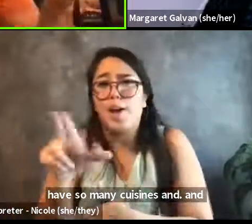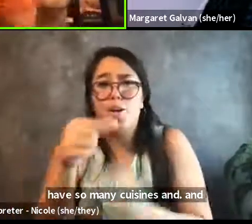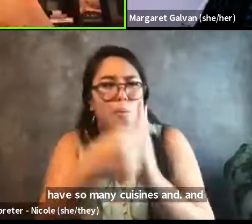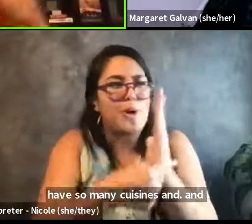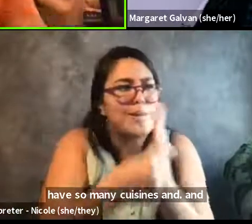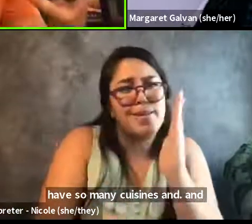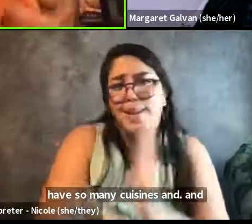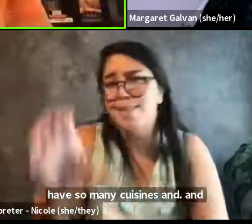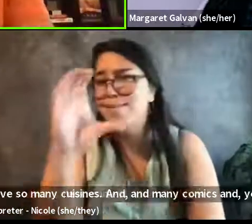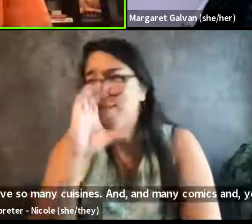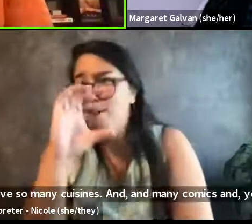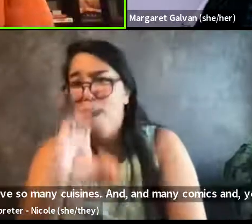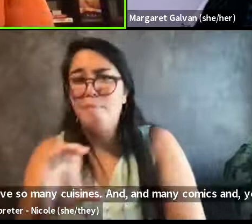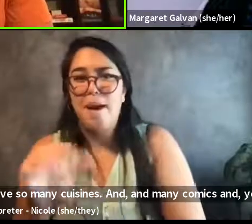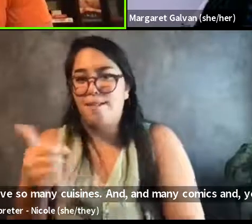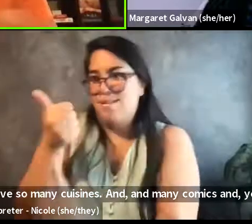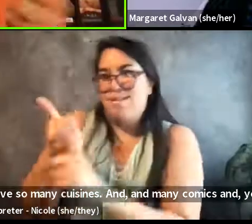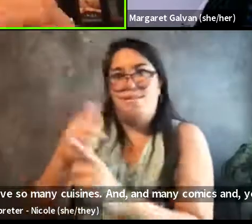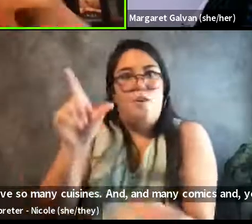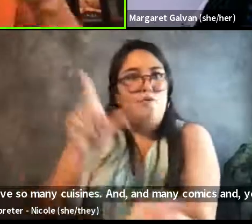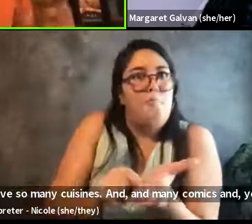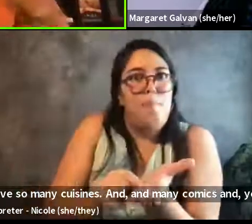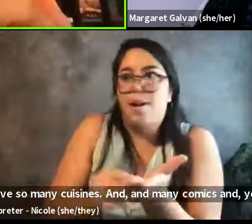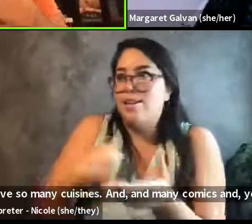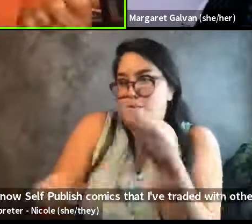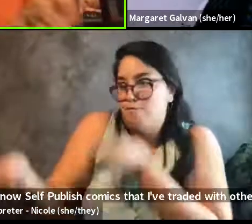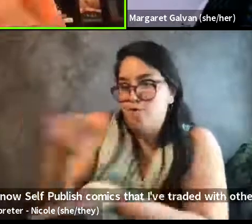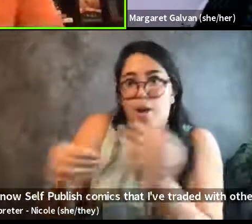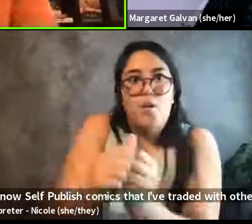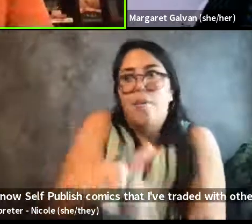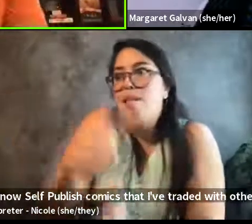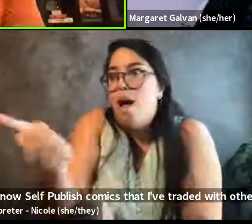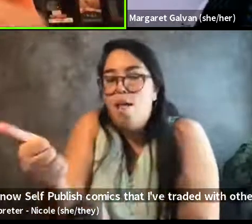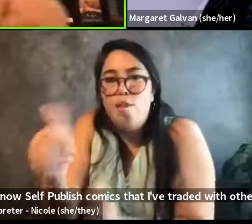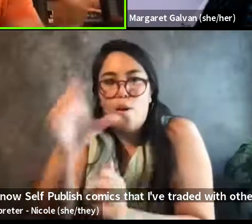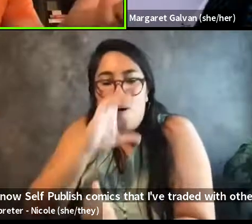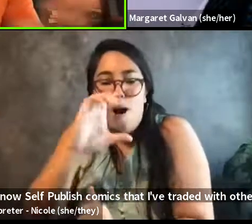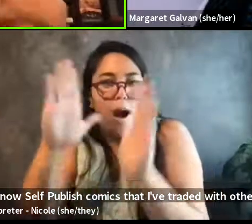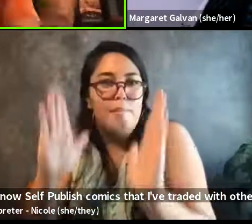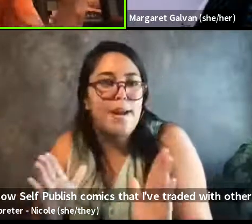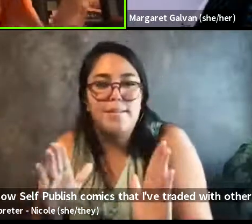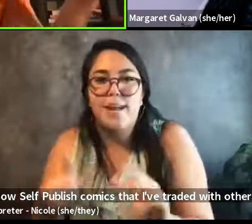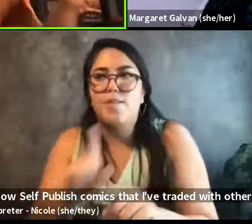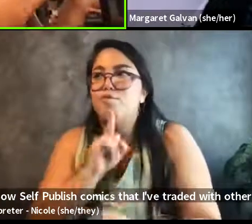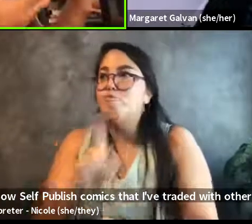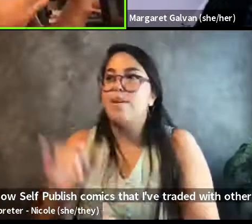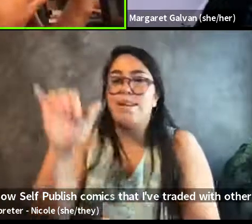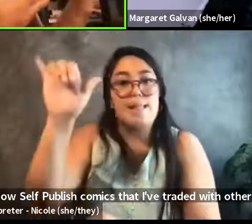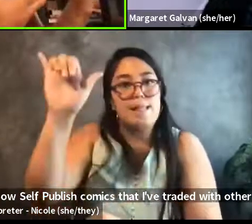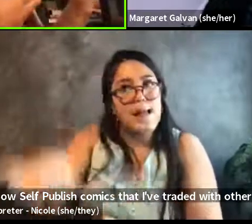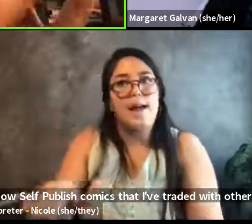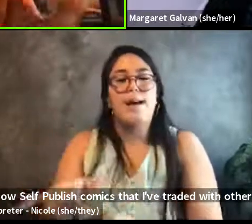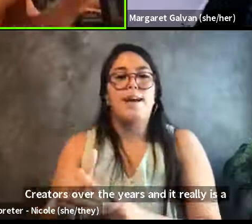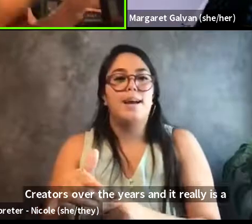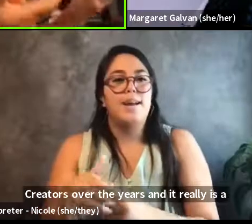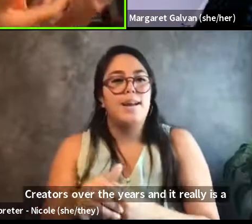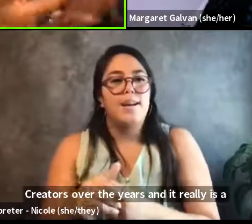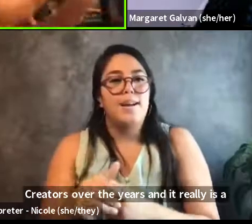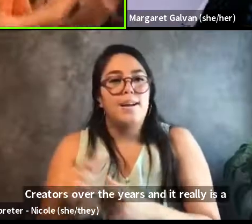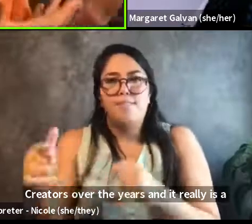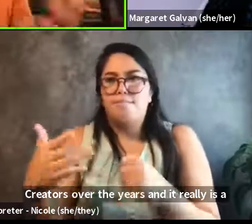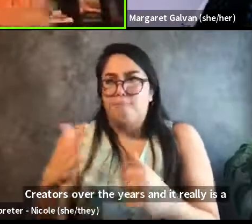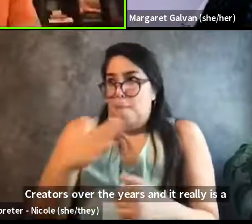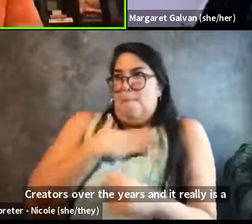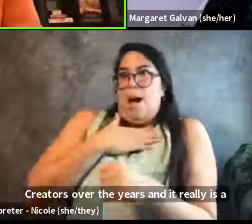you know, sort of self-published comics that I've traded with other creators over the years. And it really is a sort of an, uh, an archive